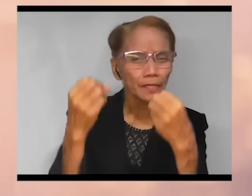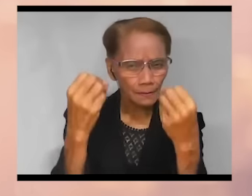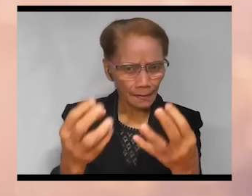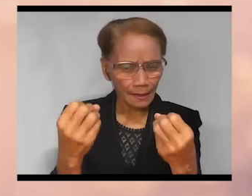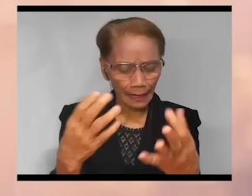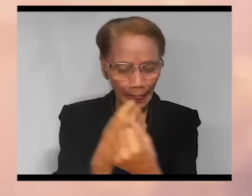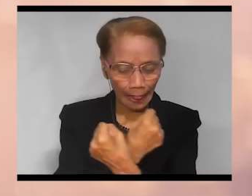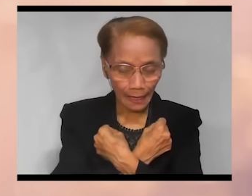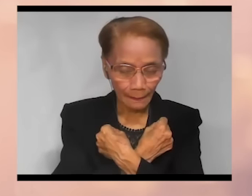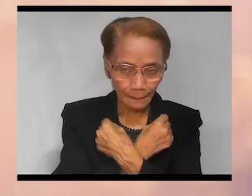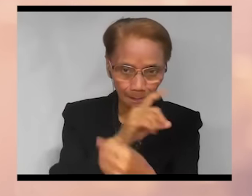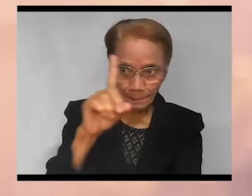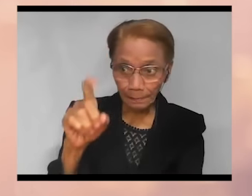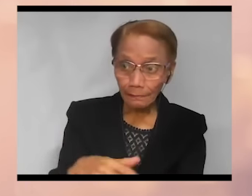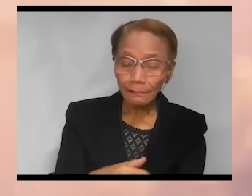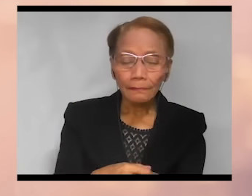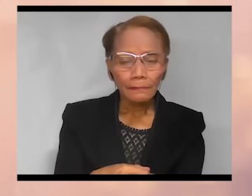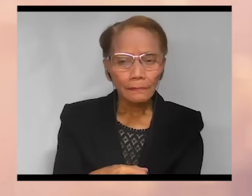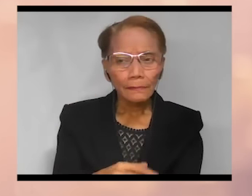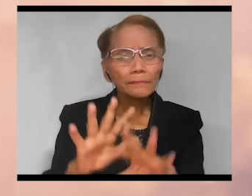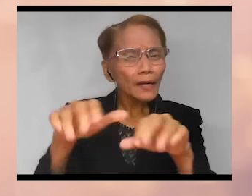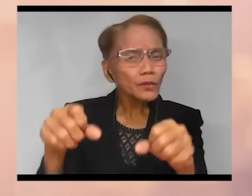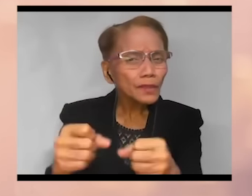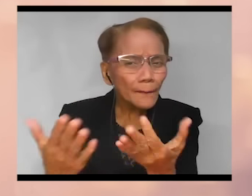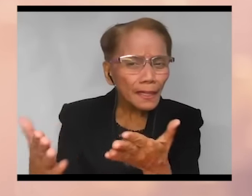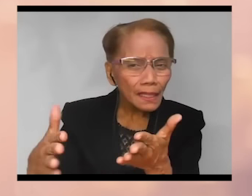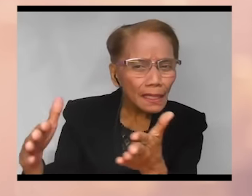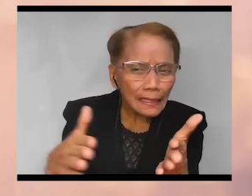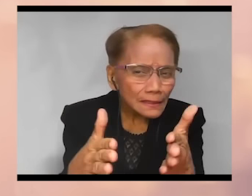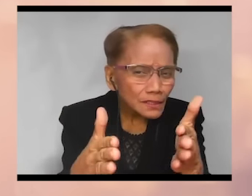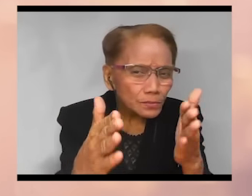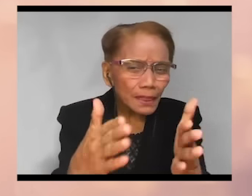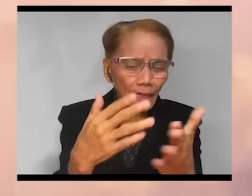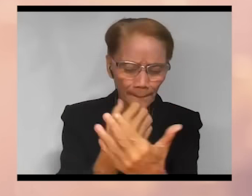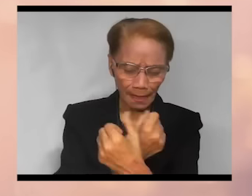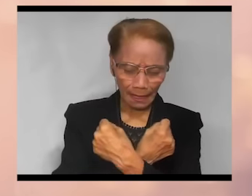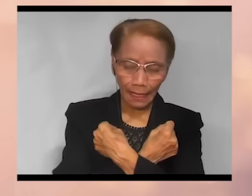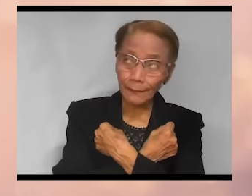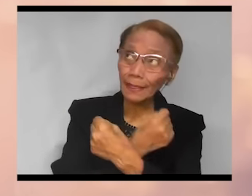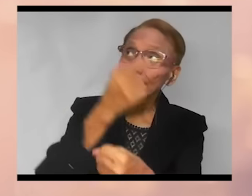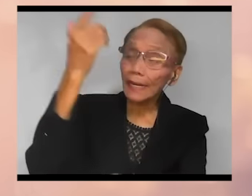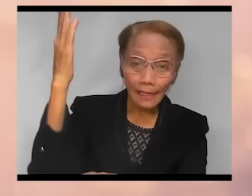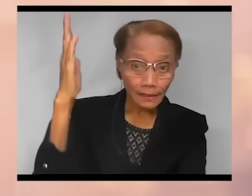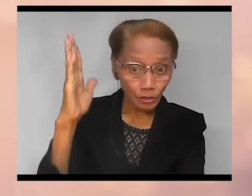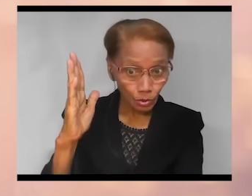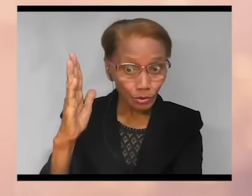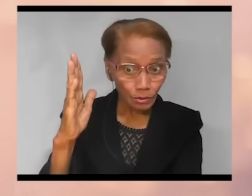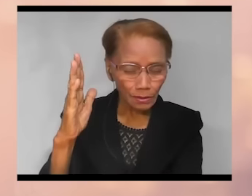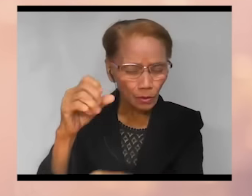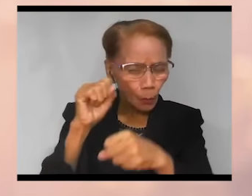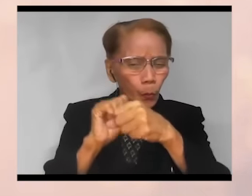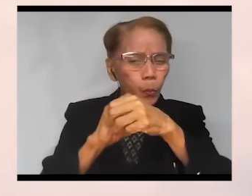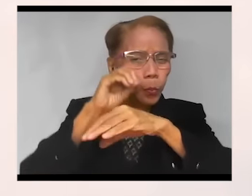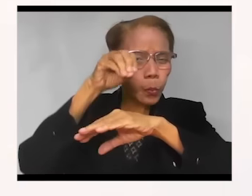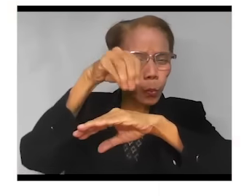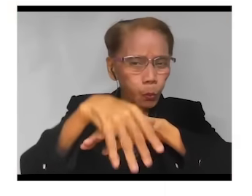Paano tayo magiging mga instrumento ng pag-ibig ng Diyos na nag-uumapaw?